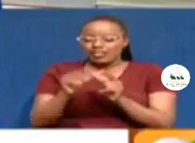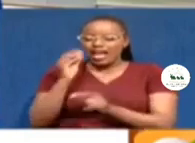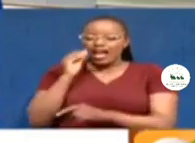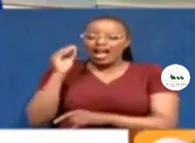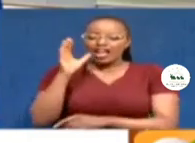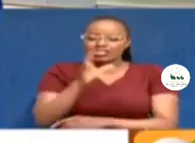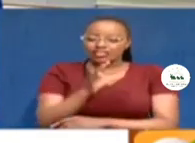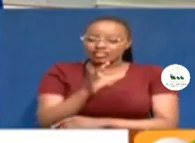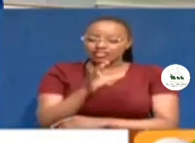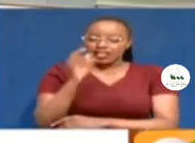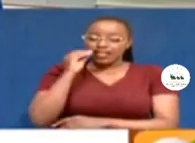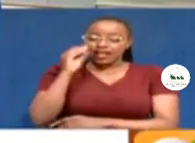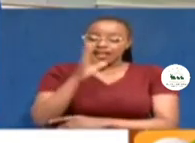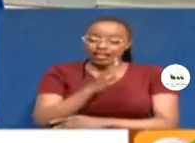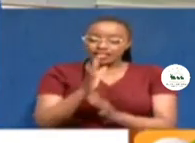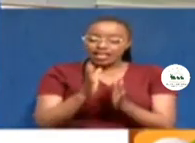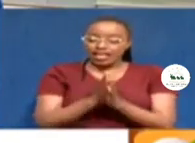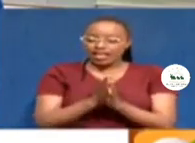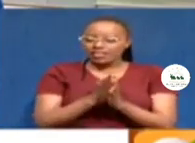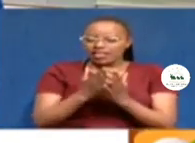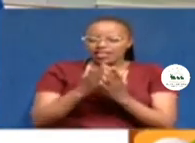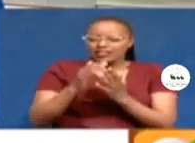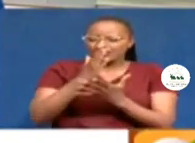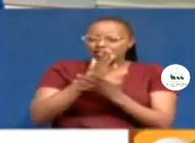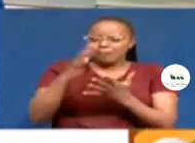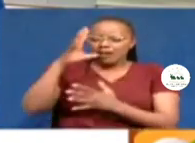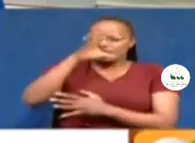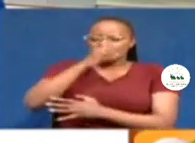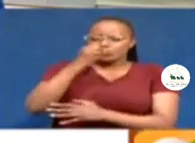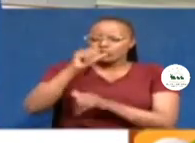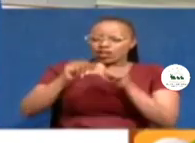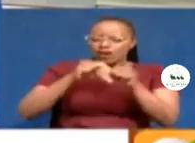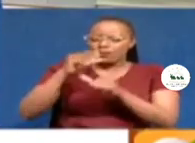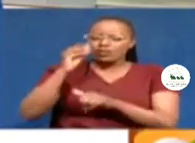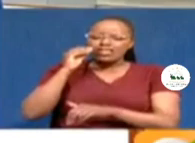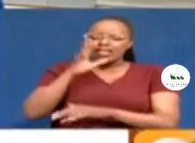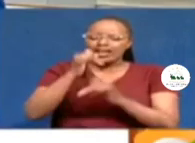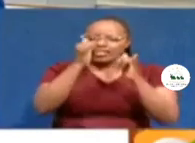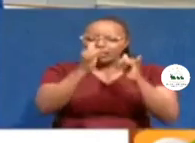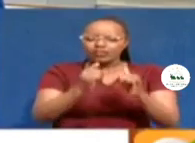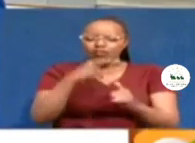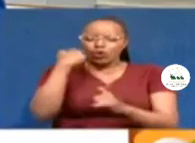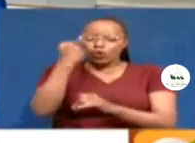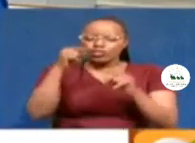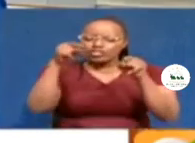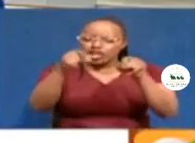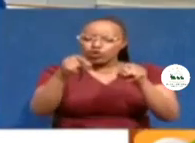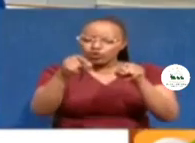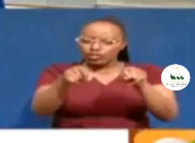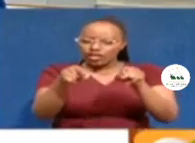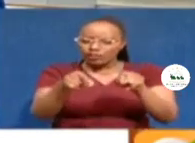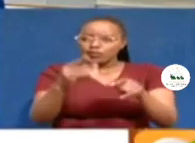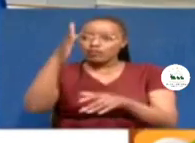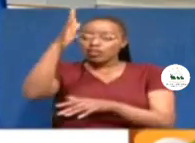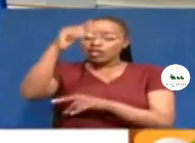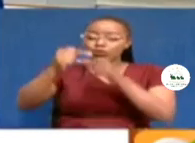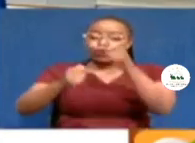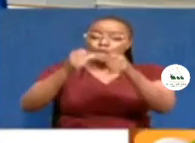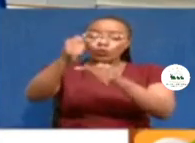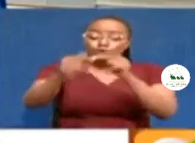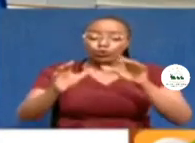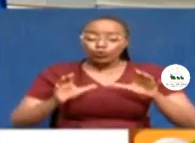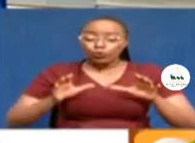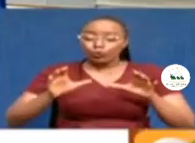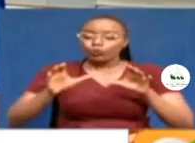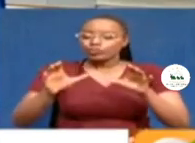curse, the myth of Sisyphus, the individual who is condemned by the gods to keep on